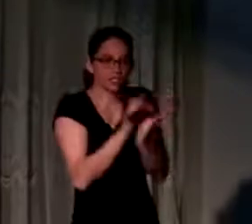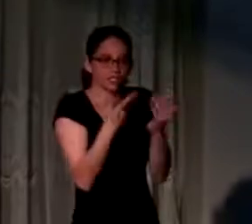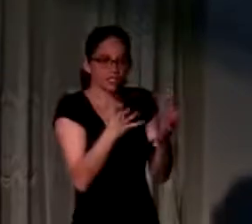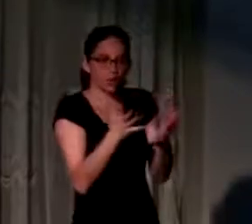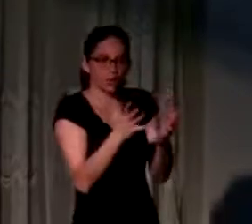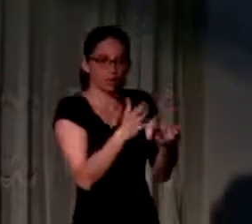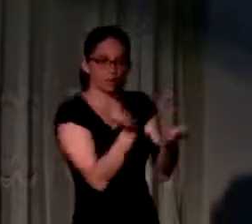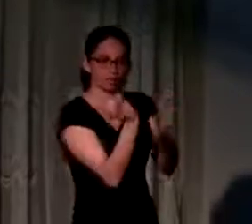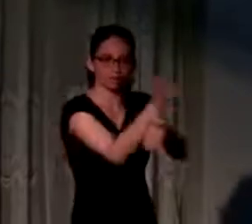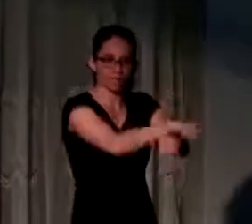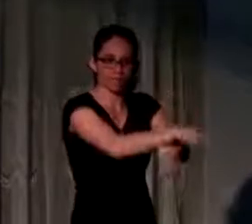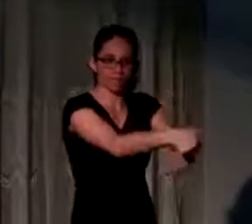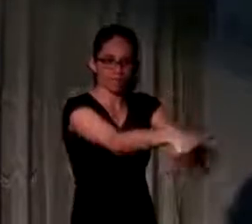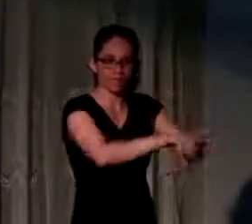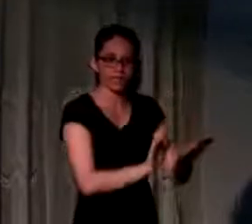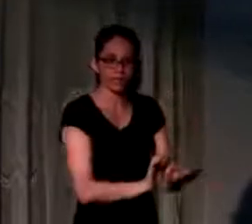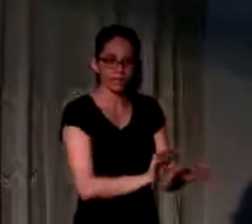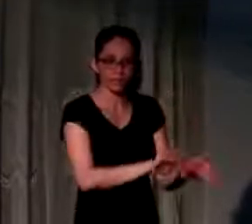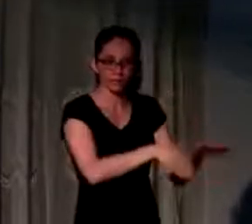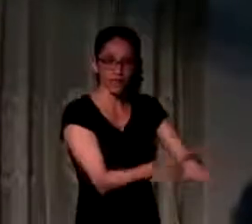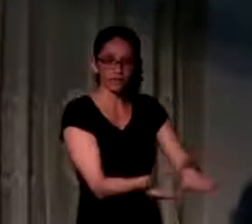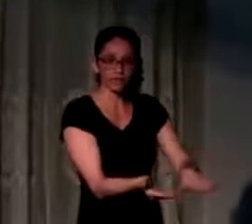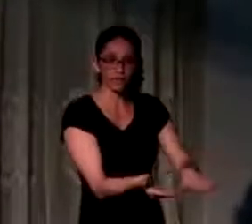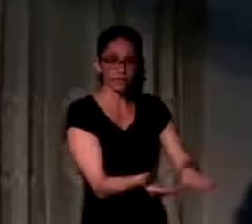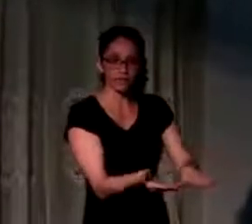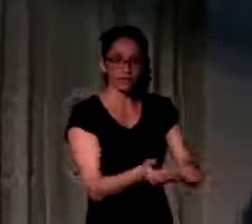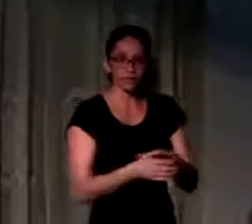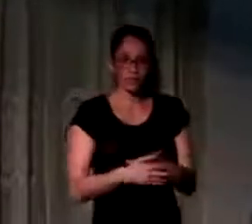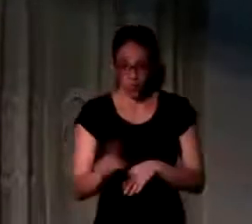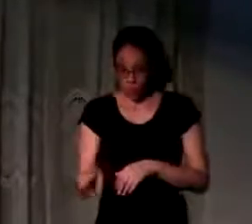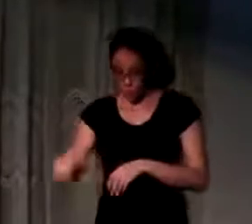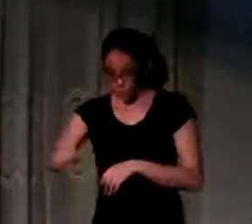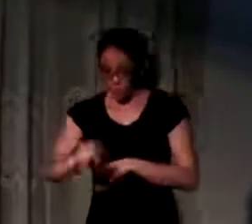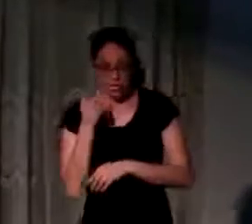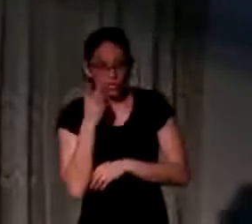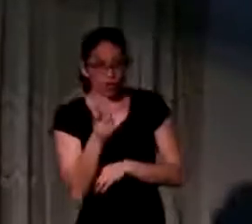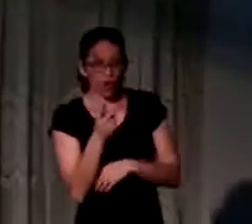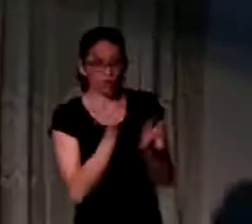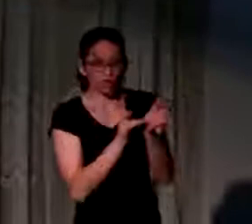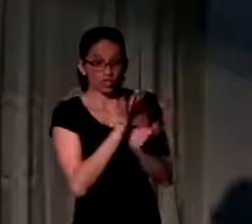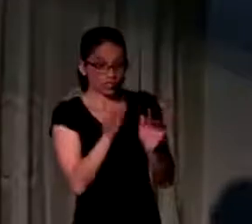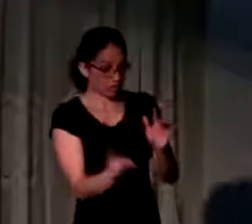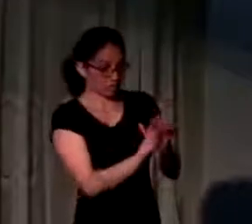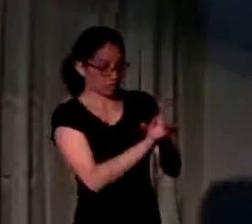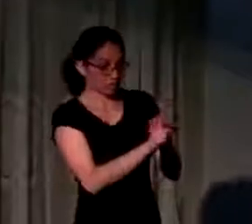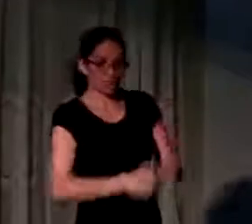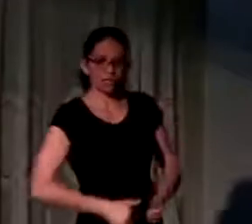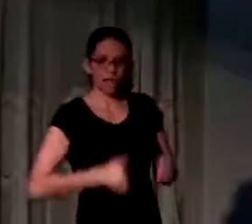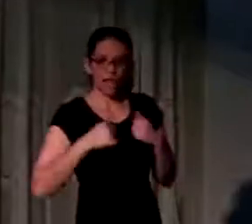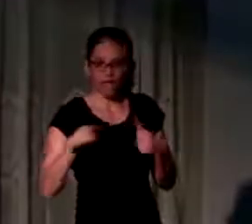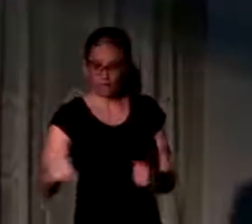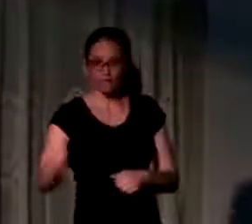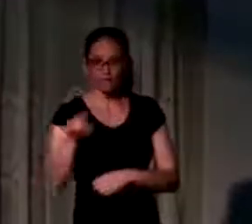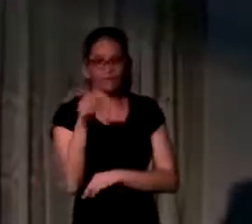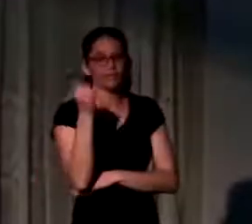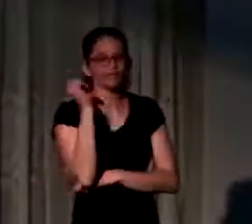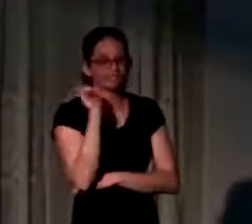When they saw the Lord alive again, they knew everything was true. Surely, as the centurion said, this was the Son of God.